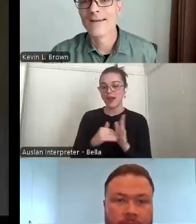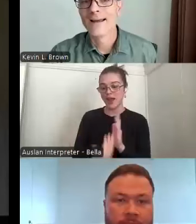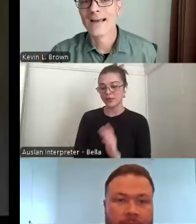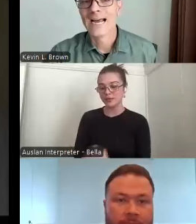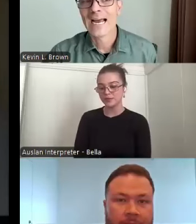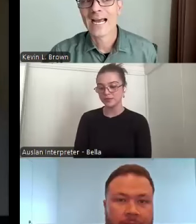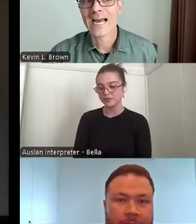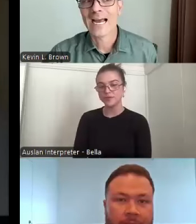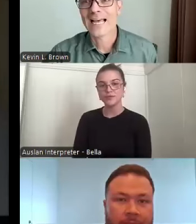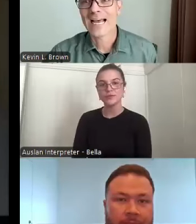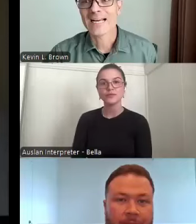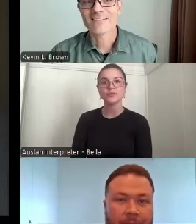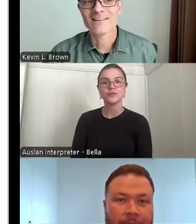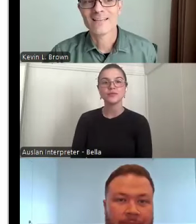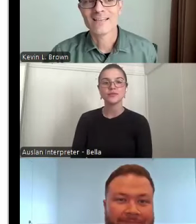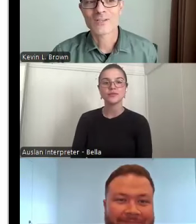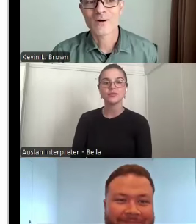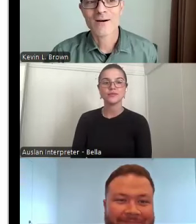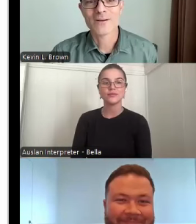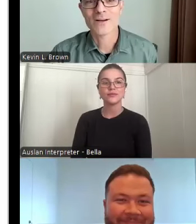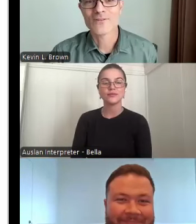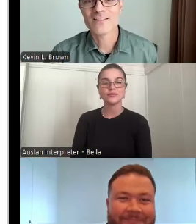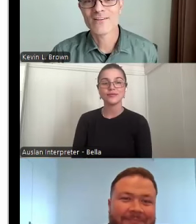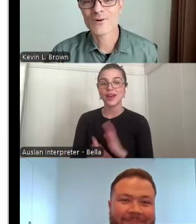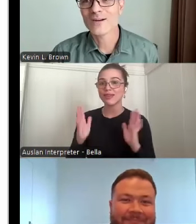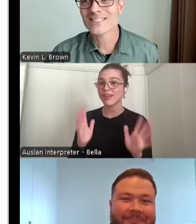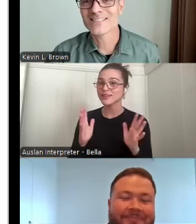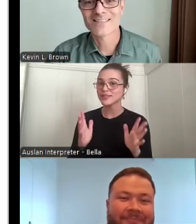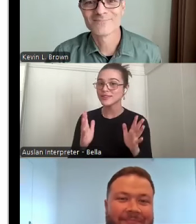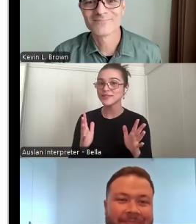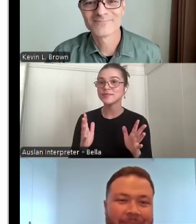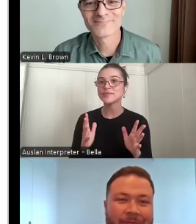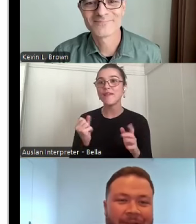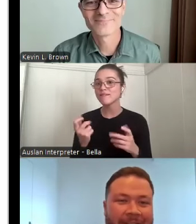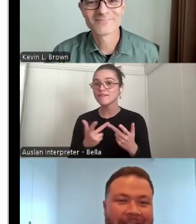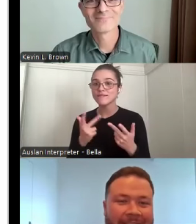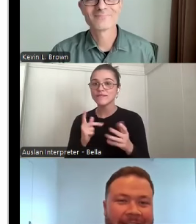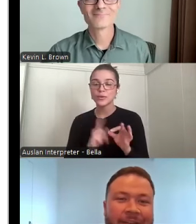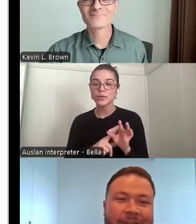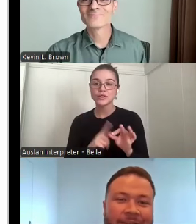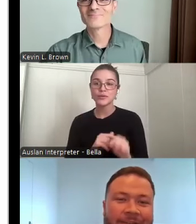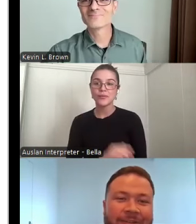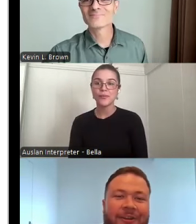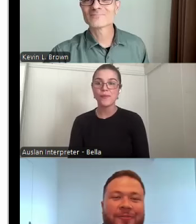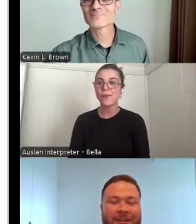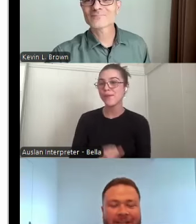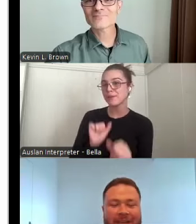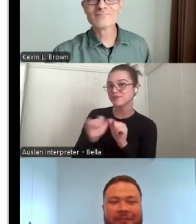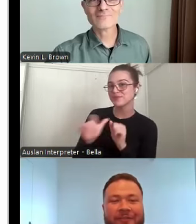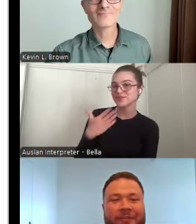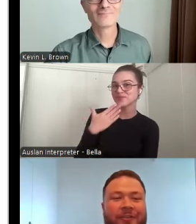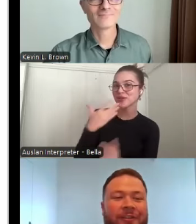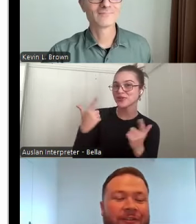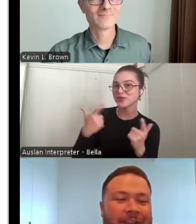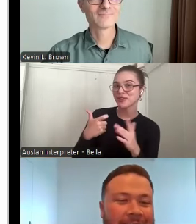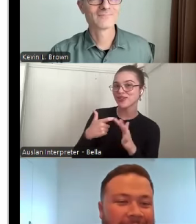And that is a wrap, other than the final questions. Brilliant. Thank you so much, Kevin,